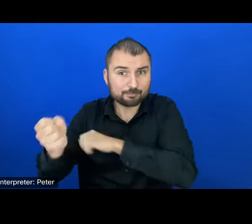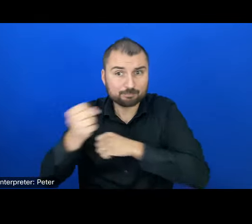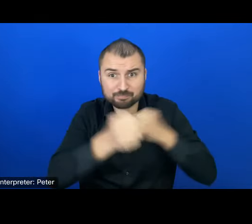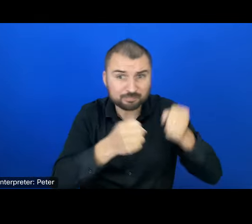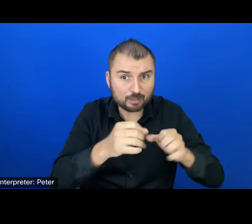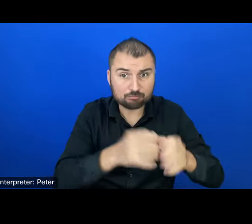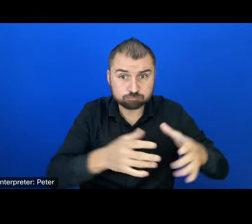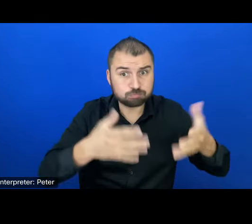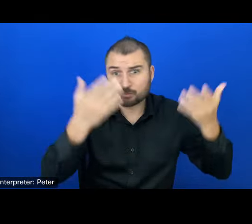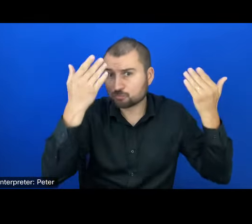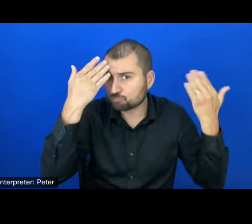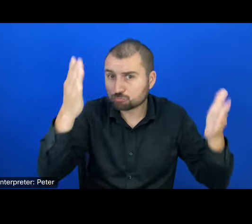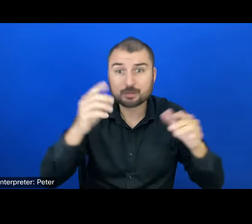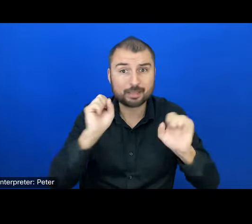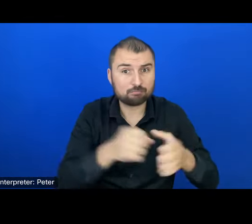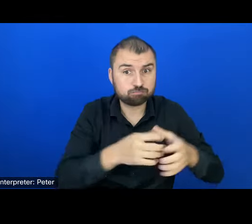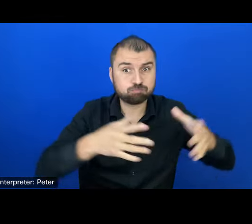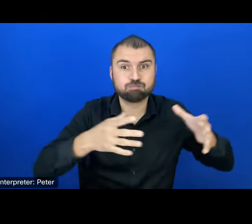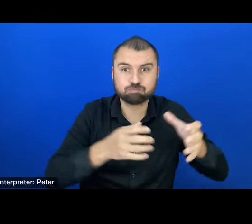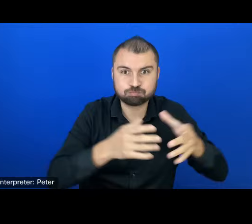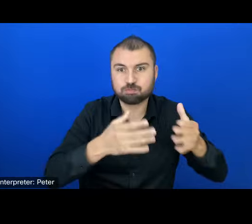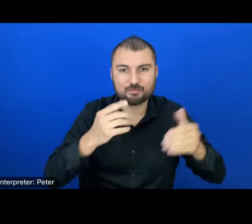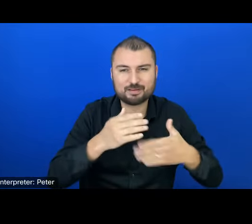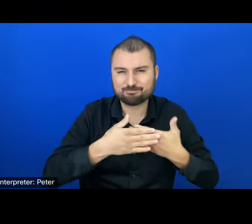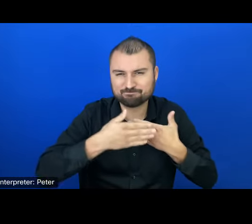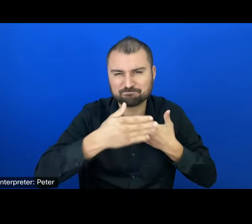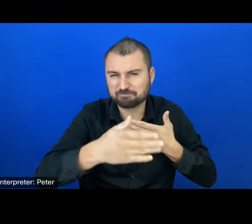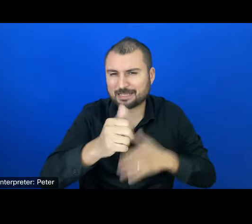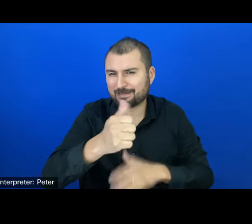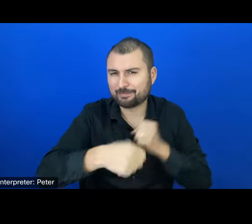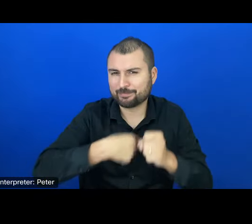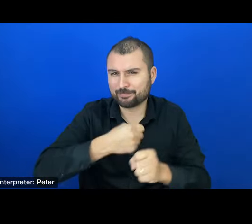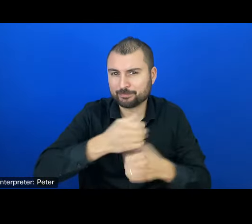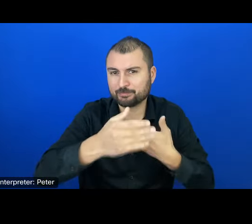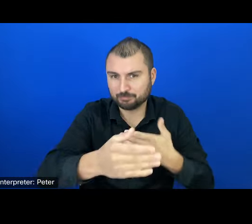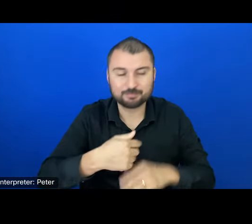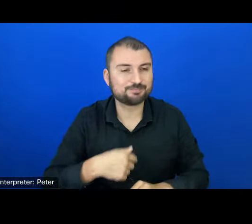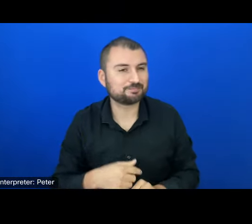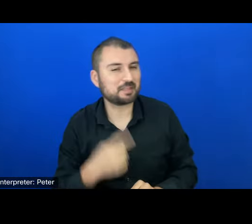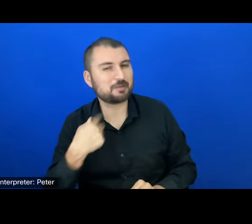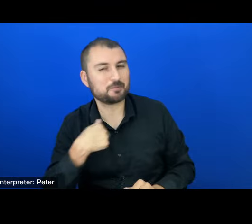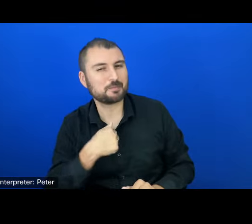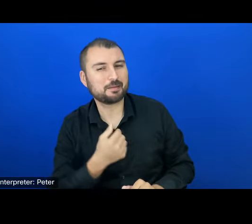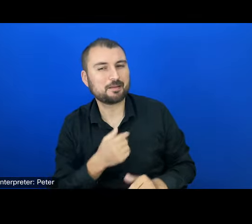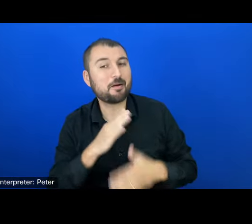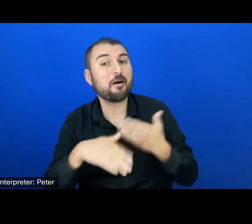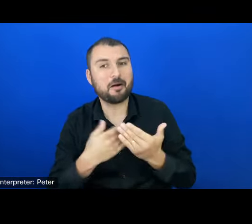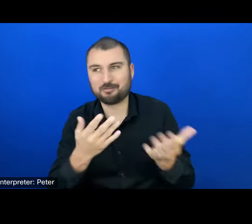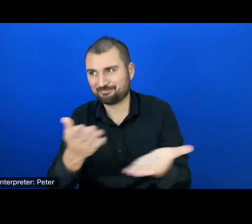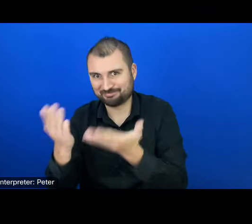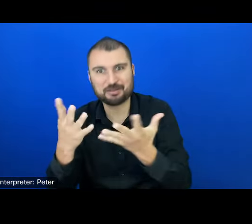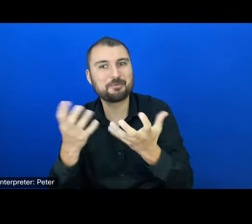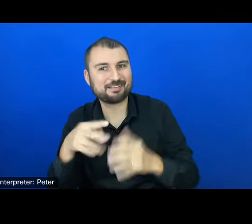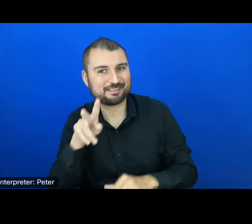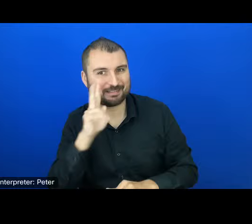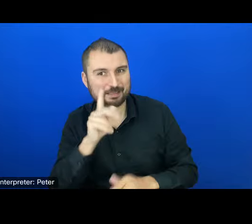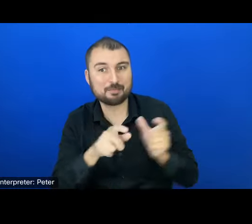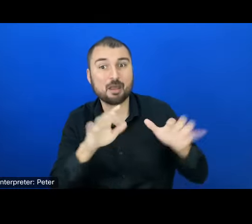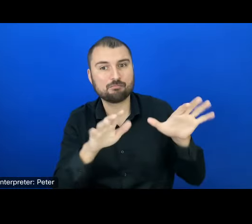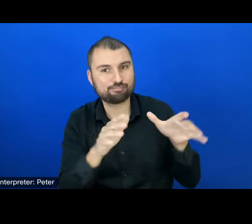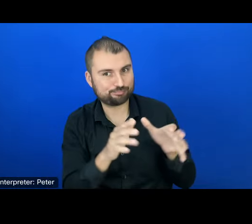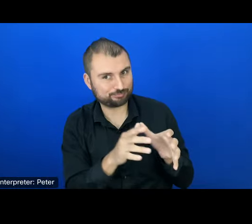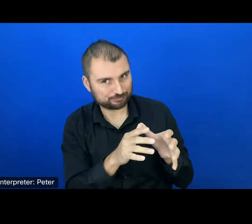that 10-year period. Sure, and I think we'd all like to see the population decrease instead of grow. But if we don't get that figured out,